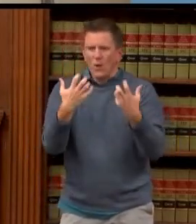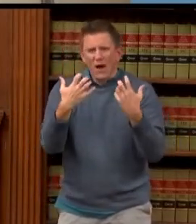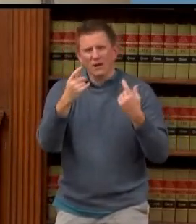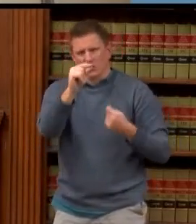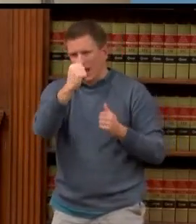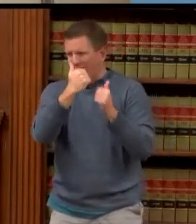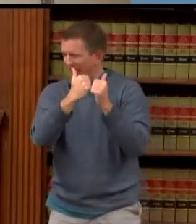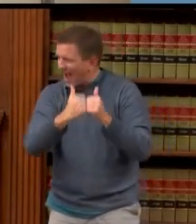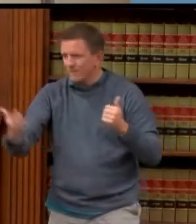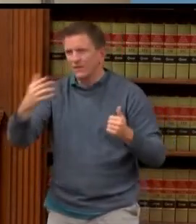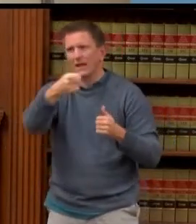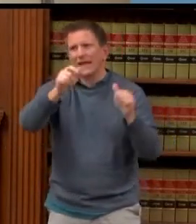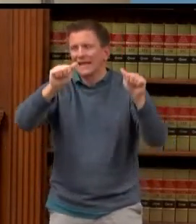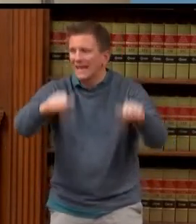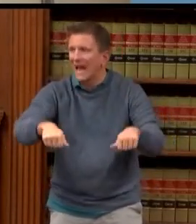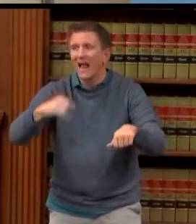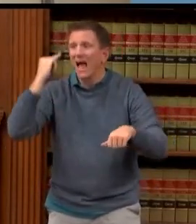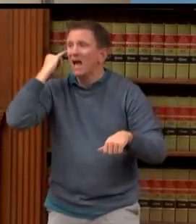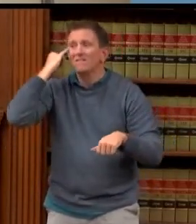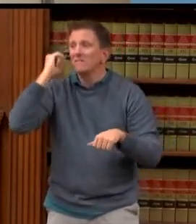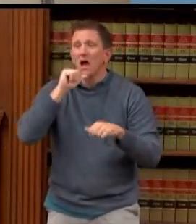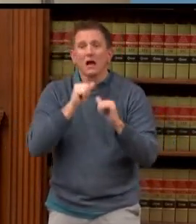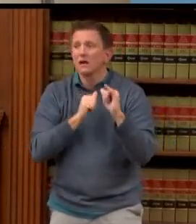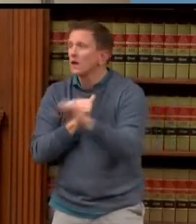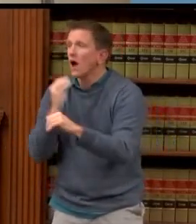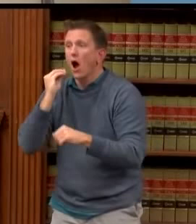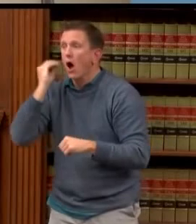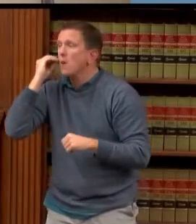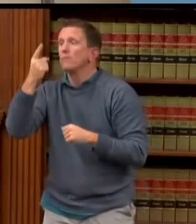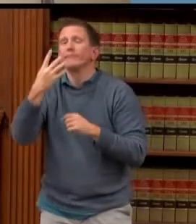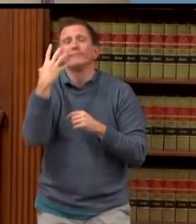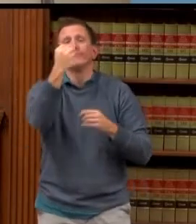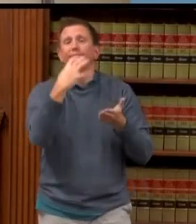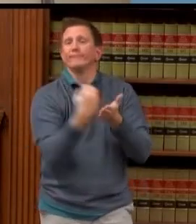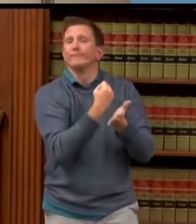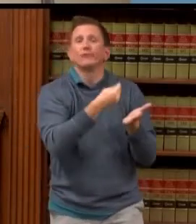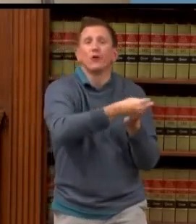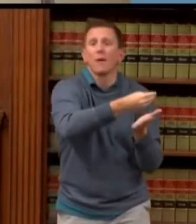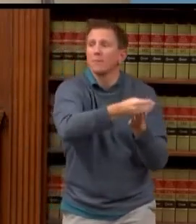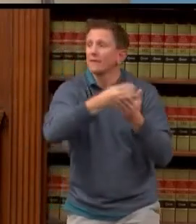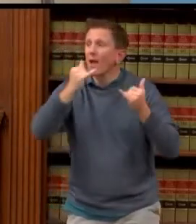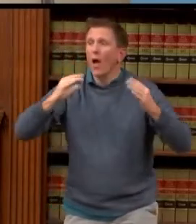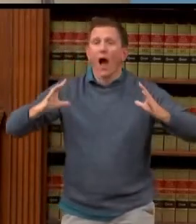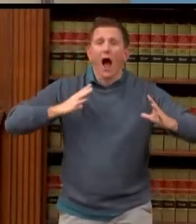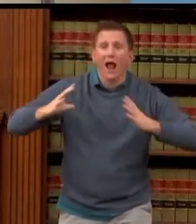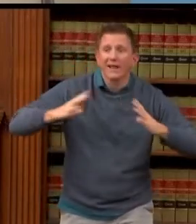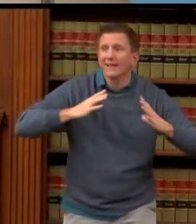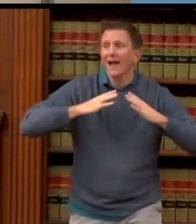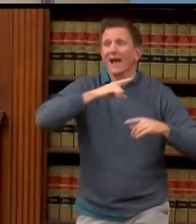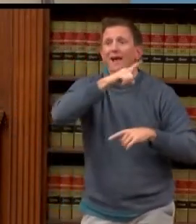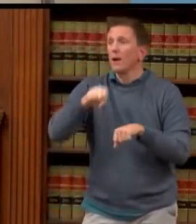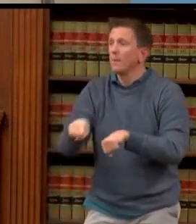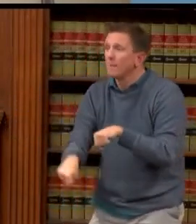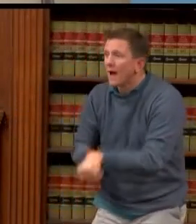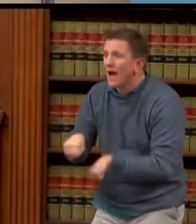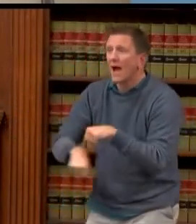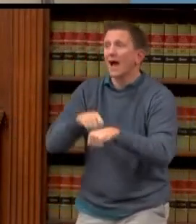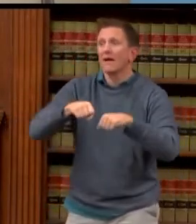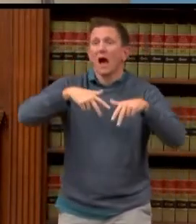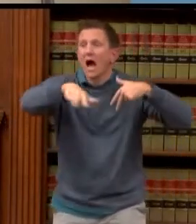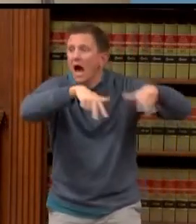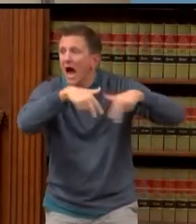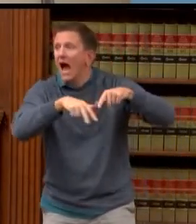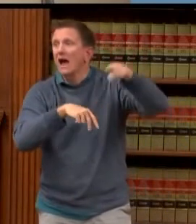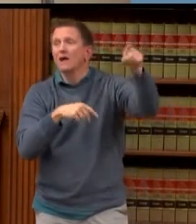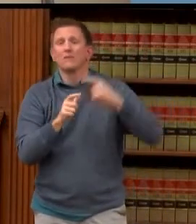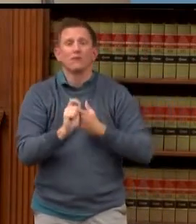the holidays, take a walk in the park, go for a run, a bike ride, a hike. Go to your favorite gym. There